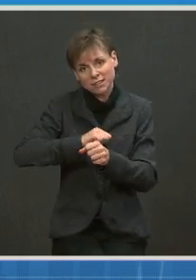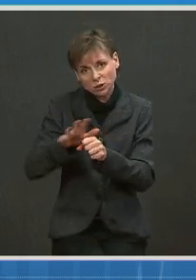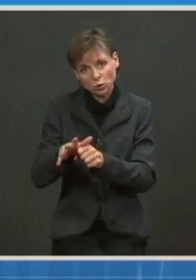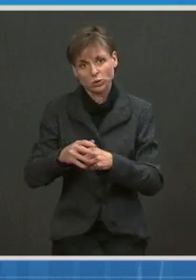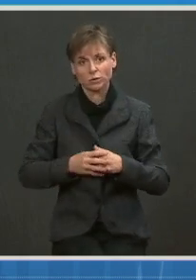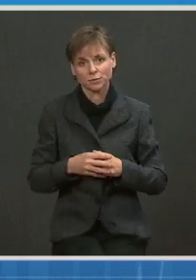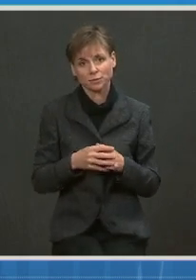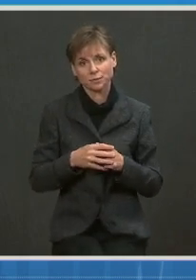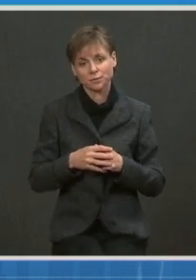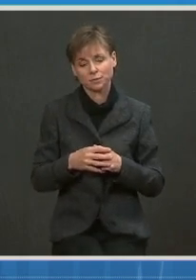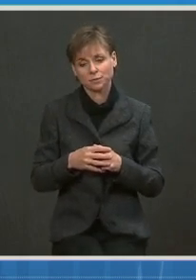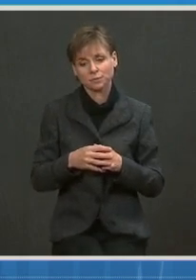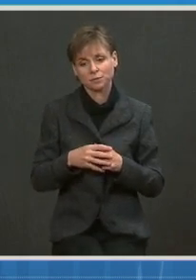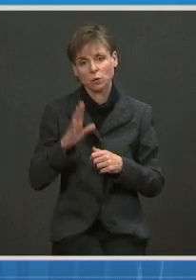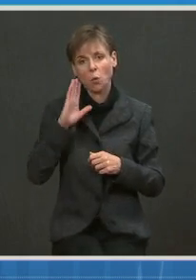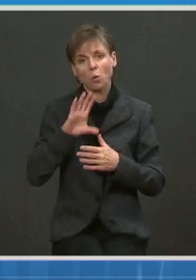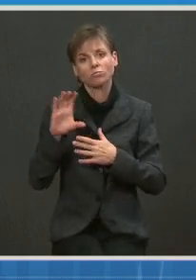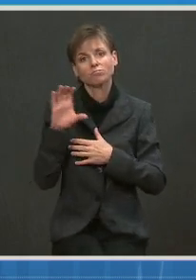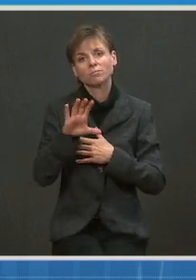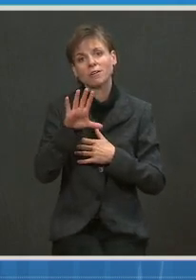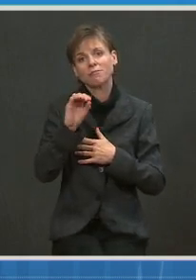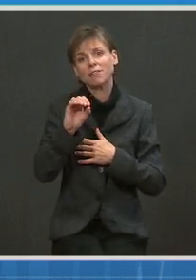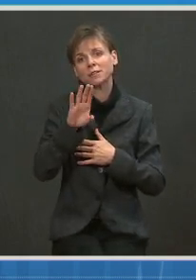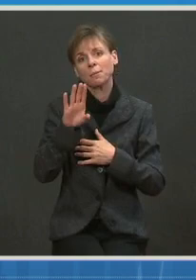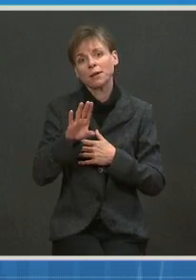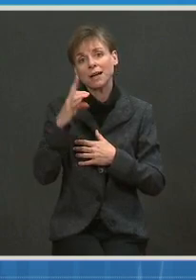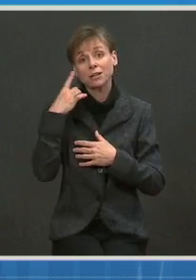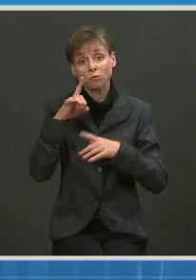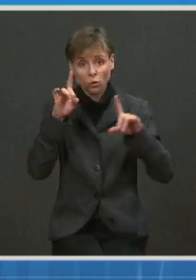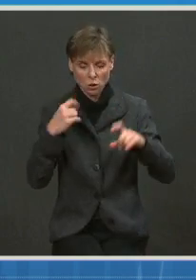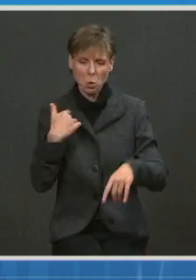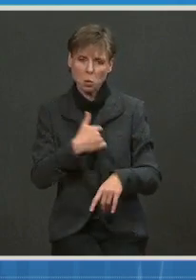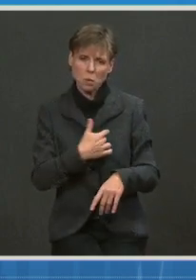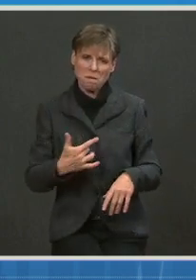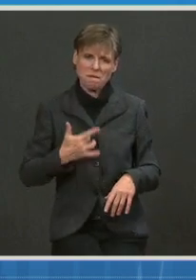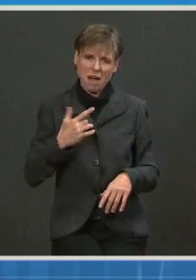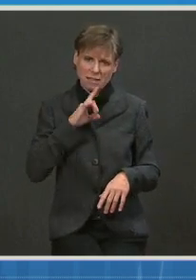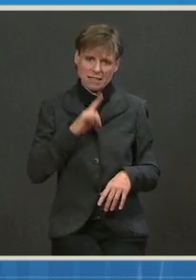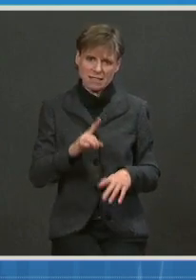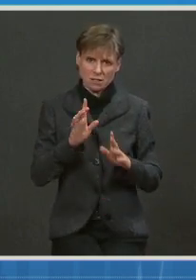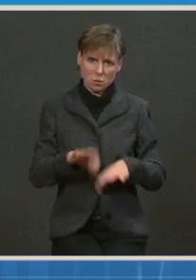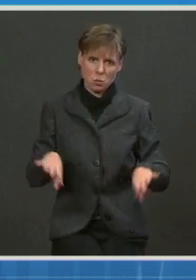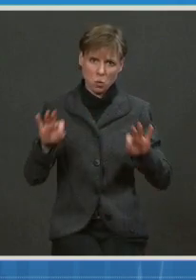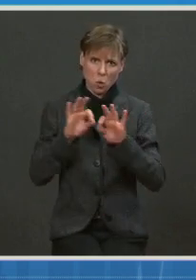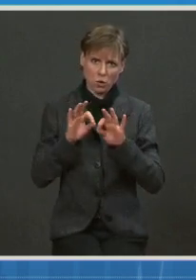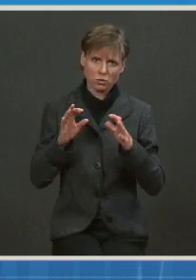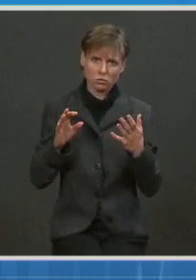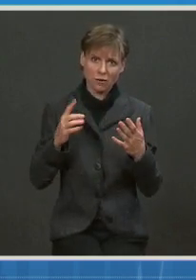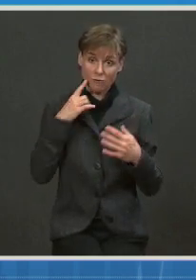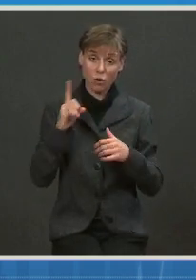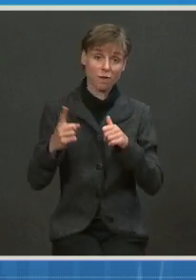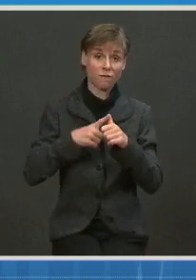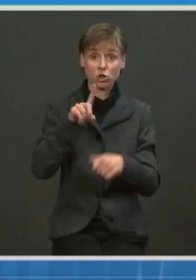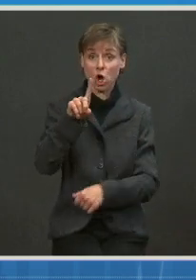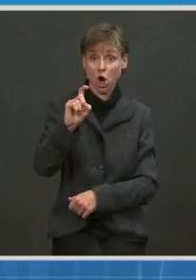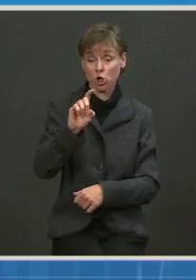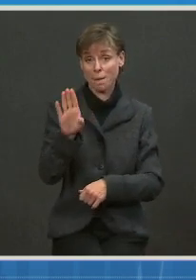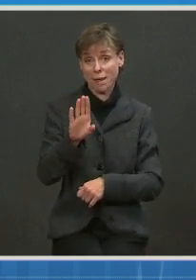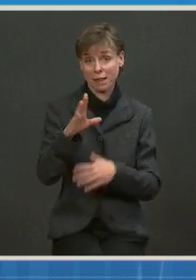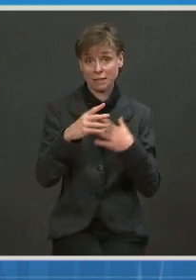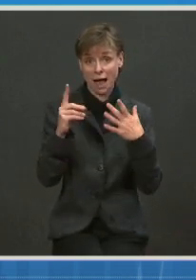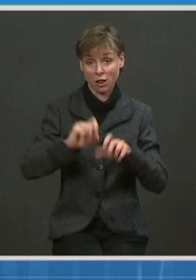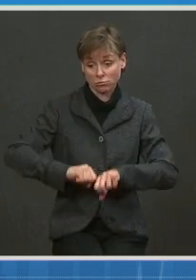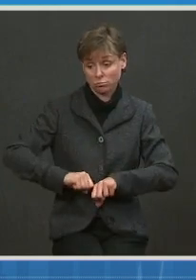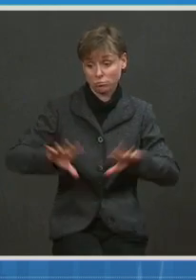billion overall in testing. We believe it is important to get the first $100 billion out to states for